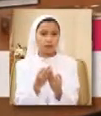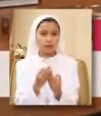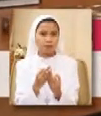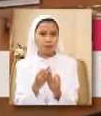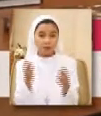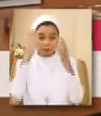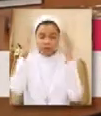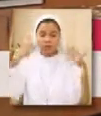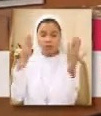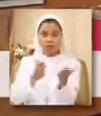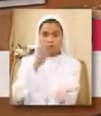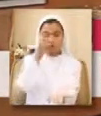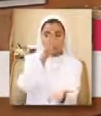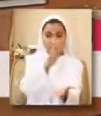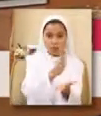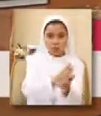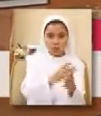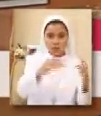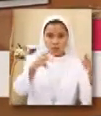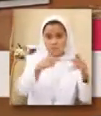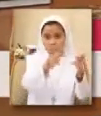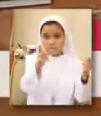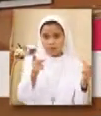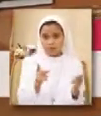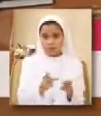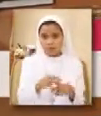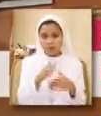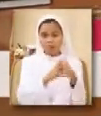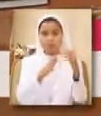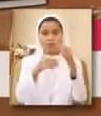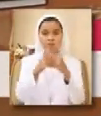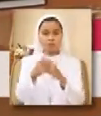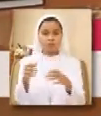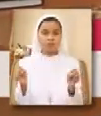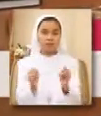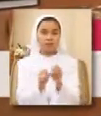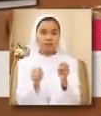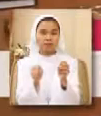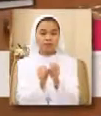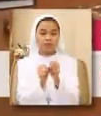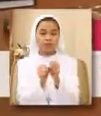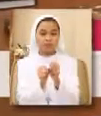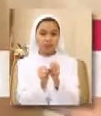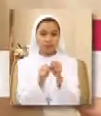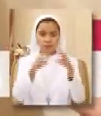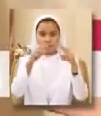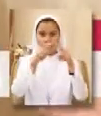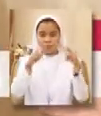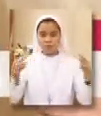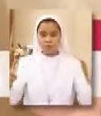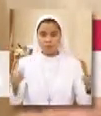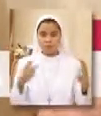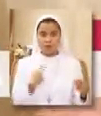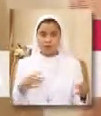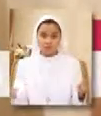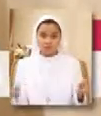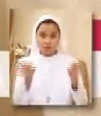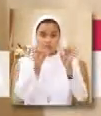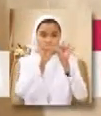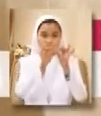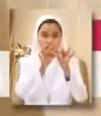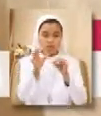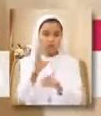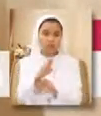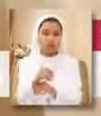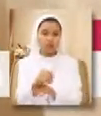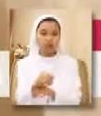they families. They go to your places, or you go to their places? No, we go. I built a little Baha'i Kubo for them. It's sort of a multi-purpose. We